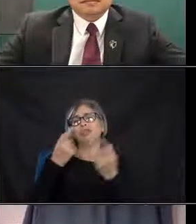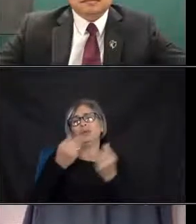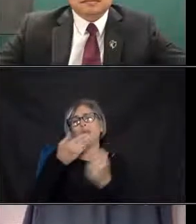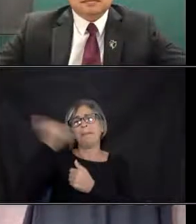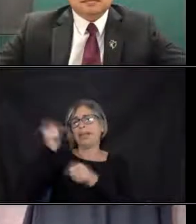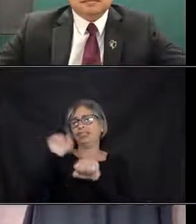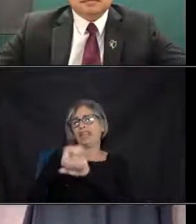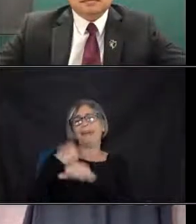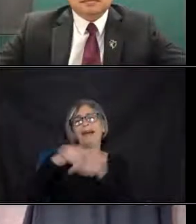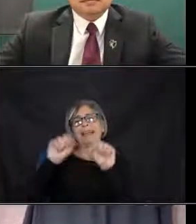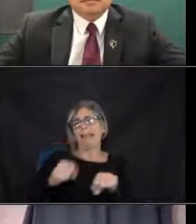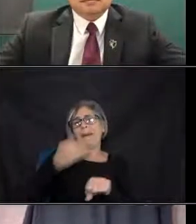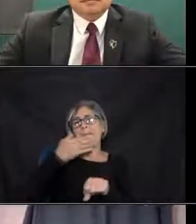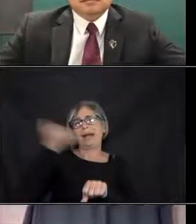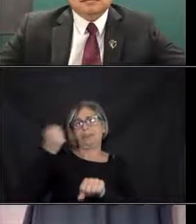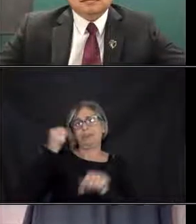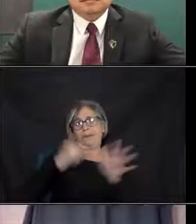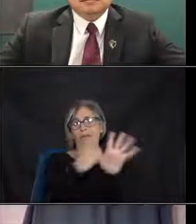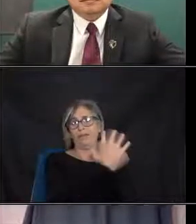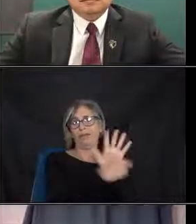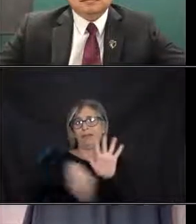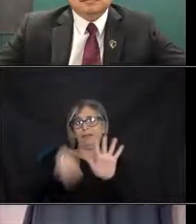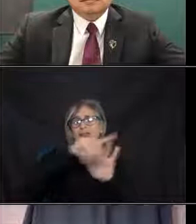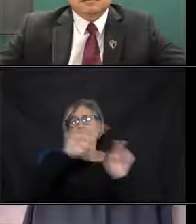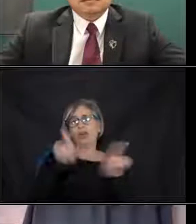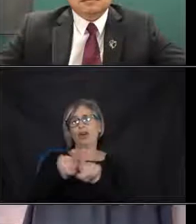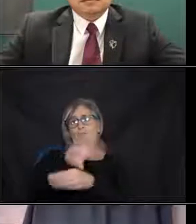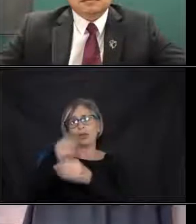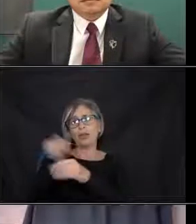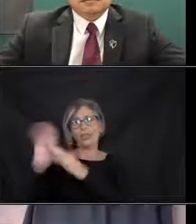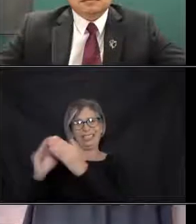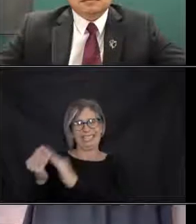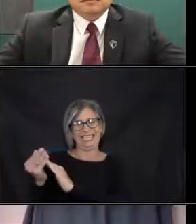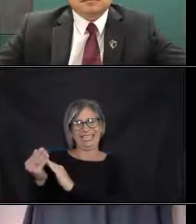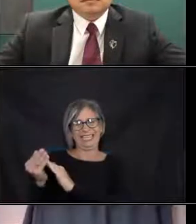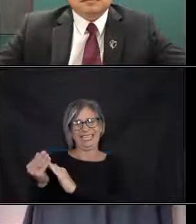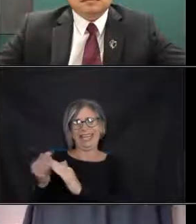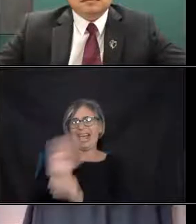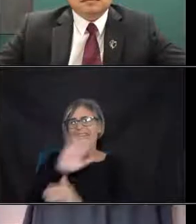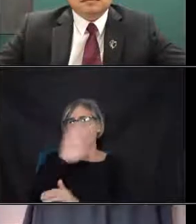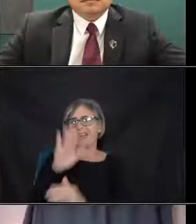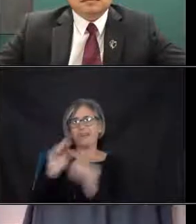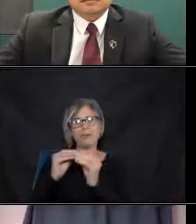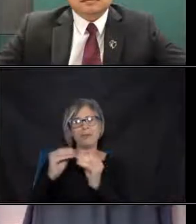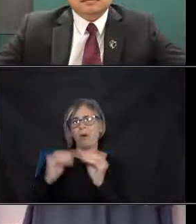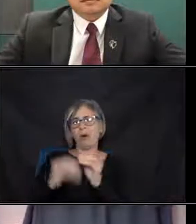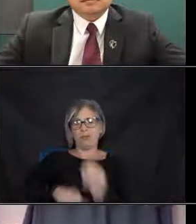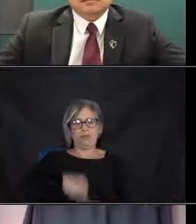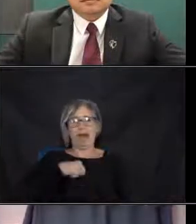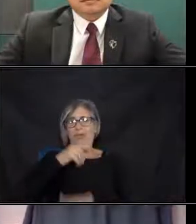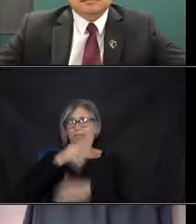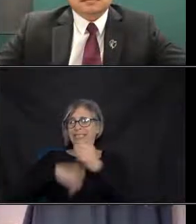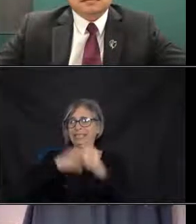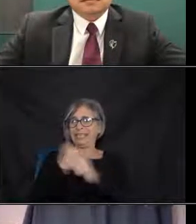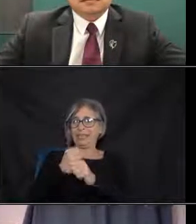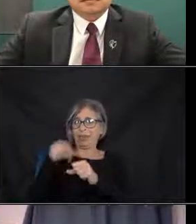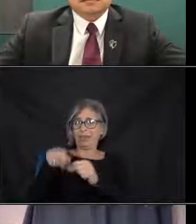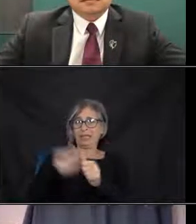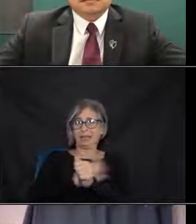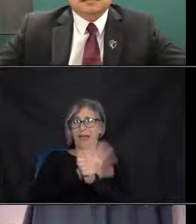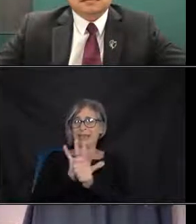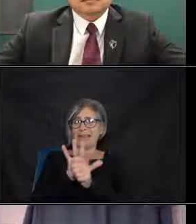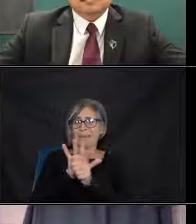can do for the five of you and for the city. And I have to say, I've probably never been more proud this year with this pandemic and